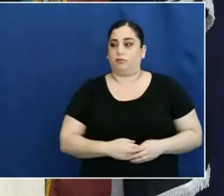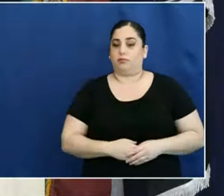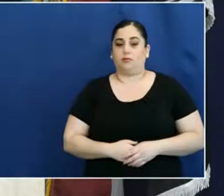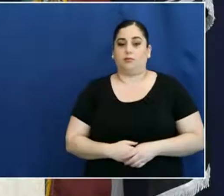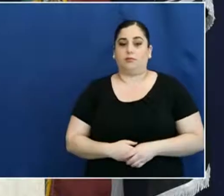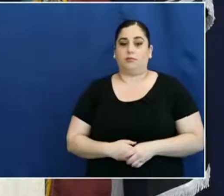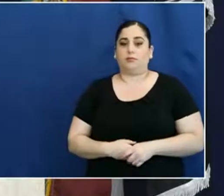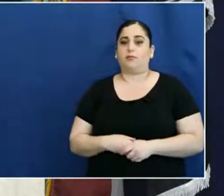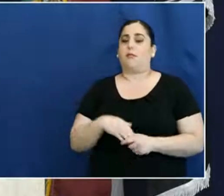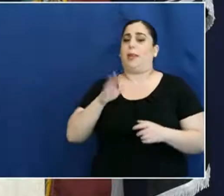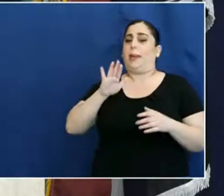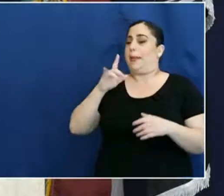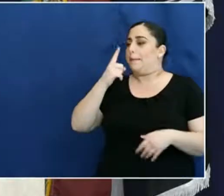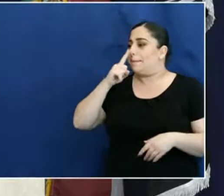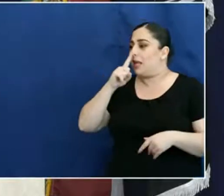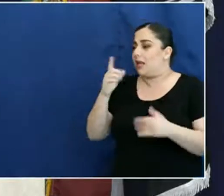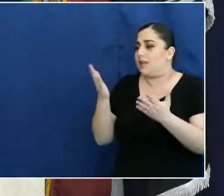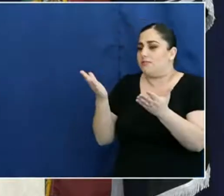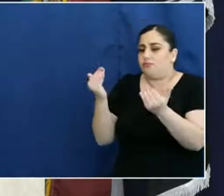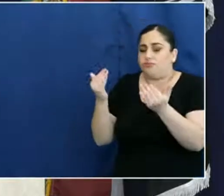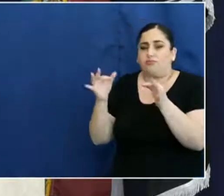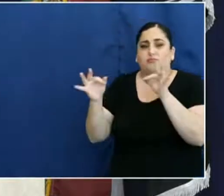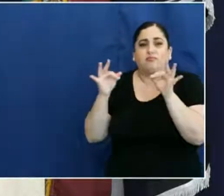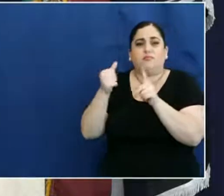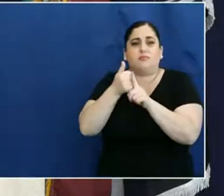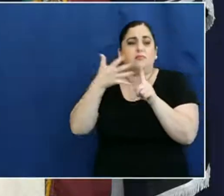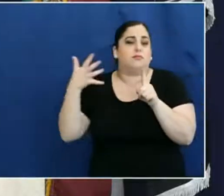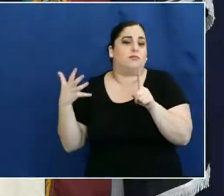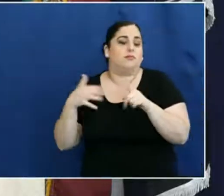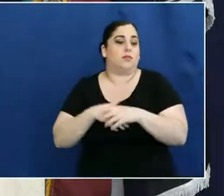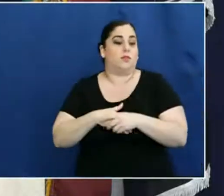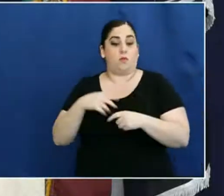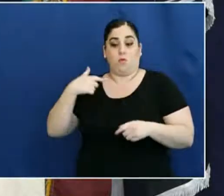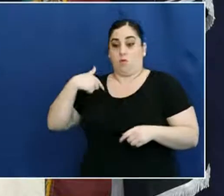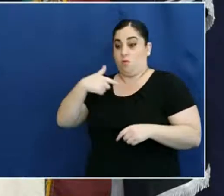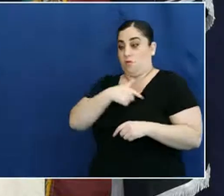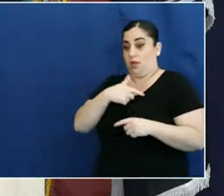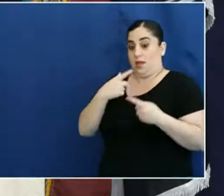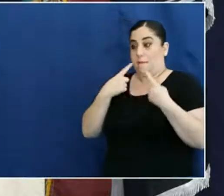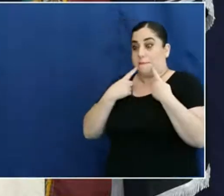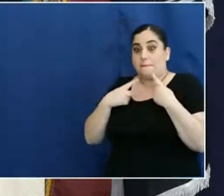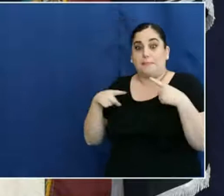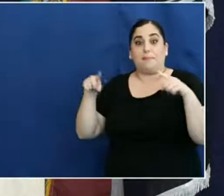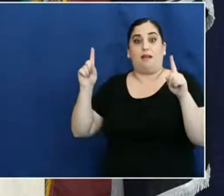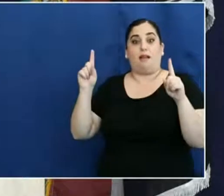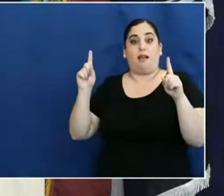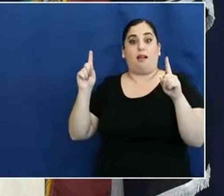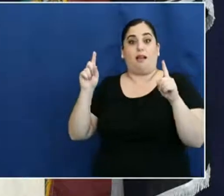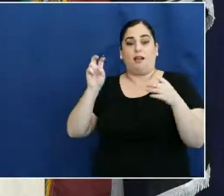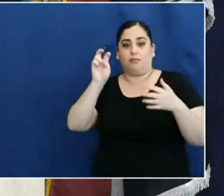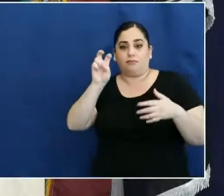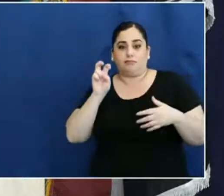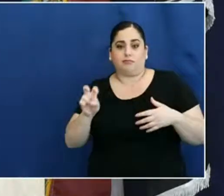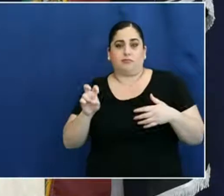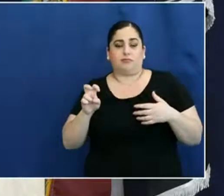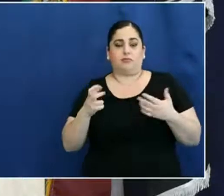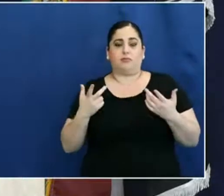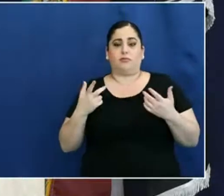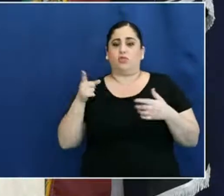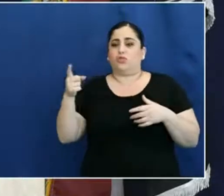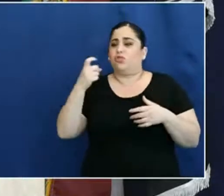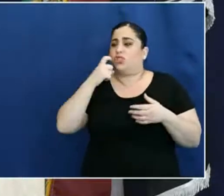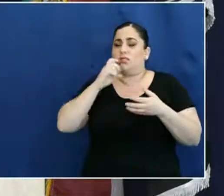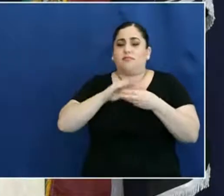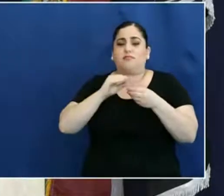speak to what it was that finally made us comfortable doing that? Was it a matter of wanting to sign an MOU with the state versus